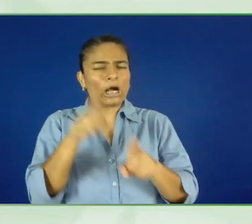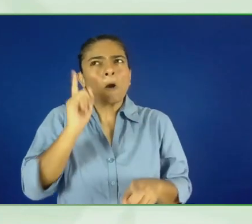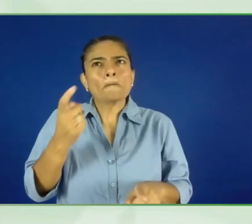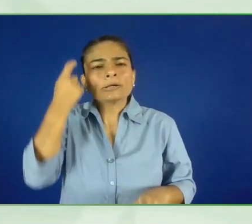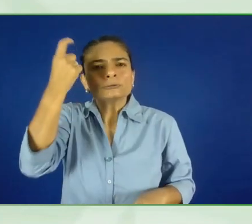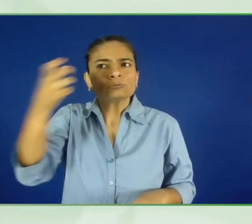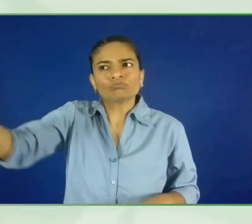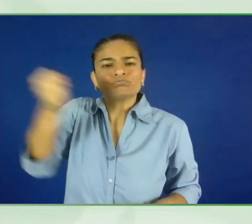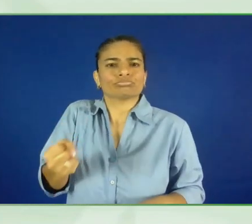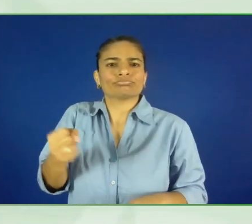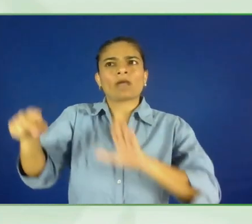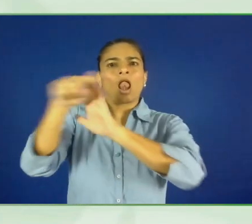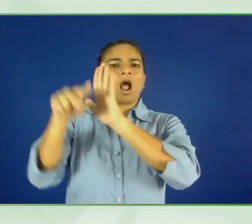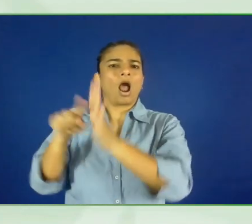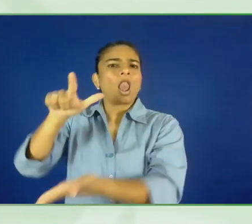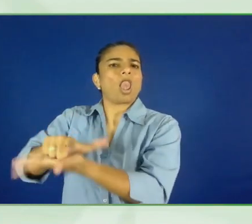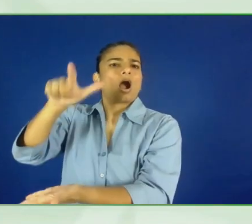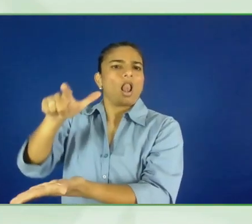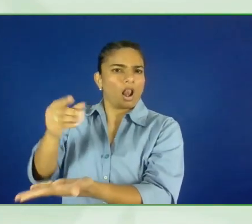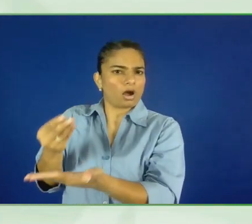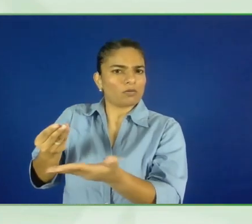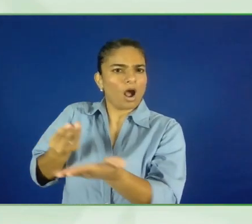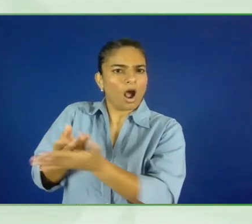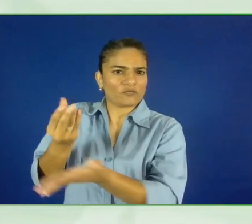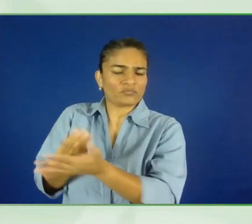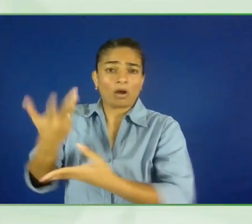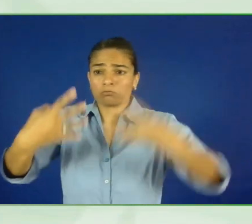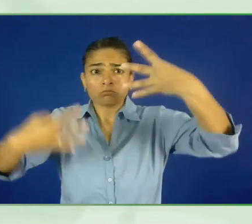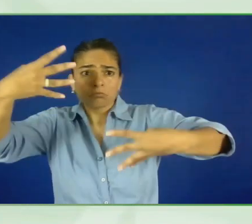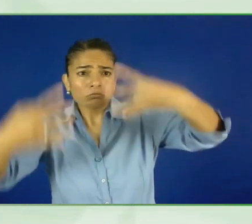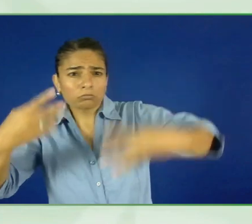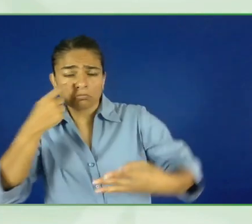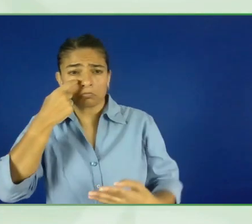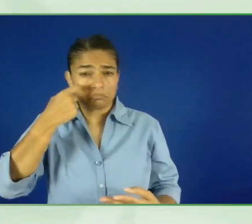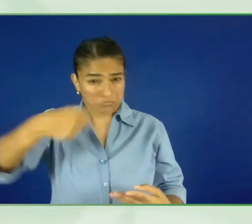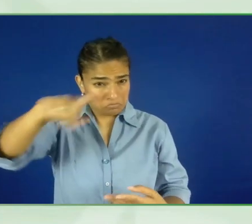talking about the costs, the hourly costs of the AI engineers, which is also a substantial factor.